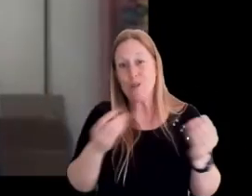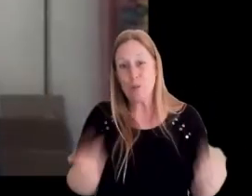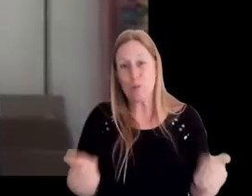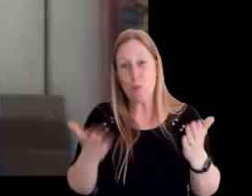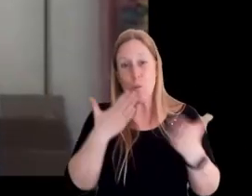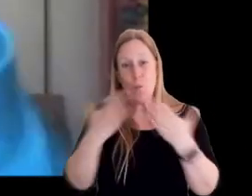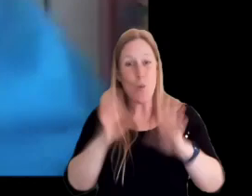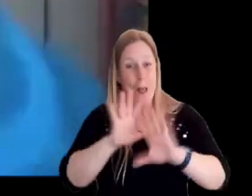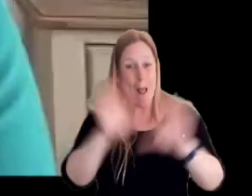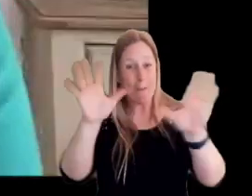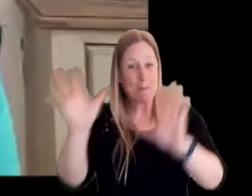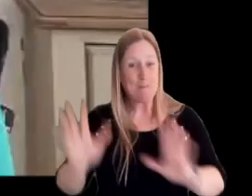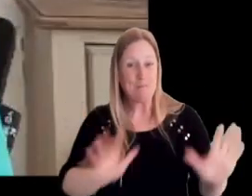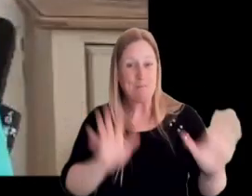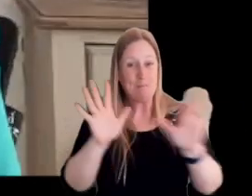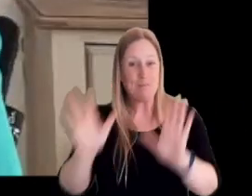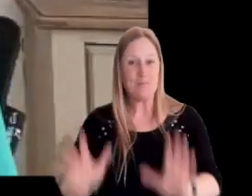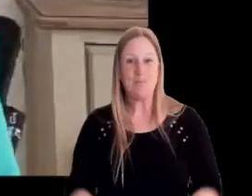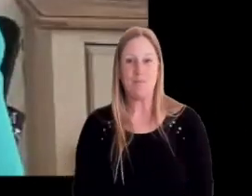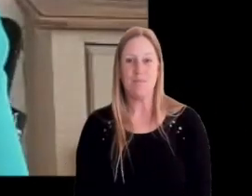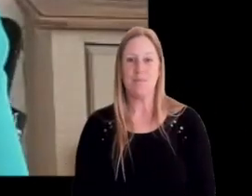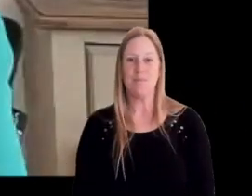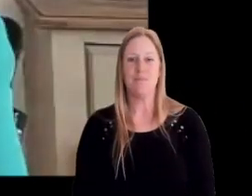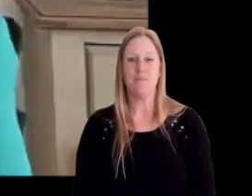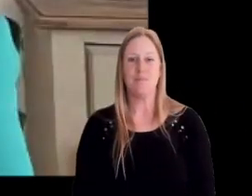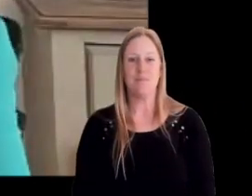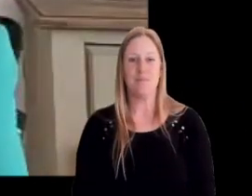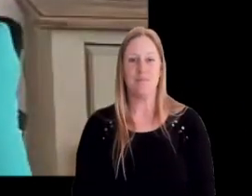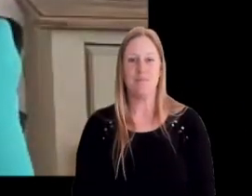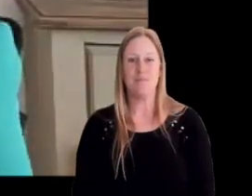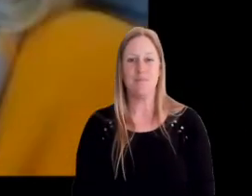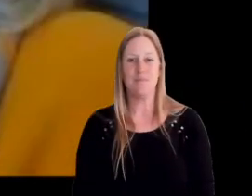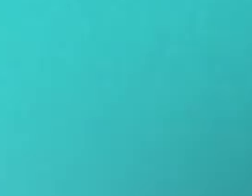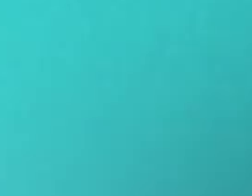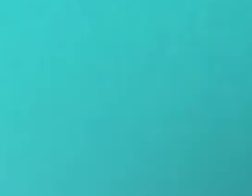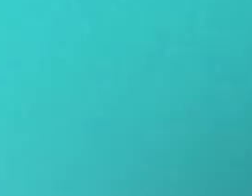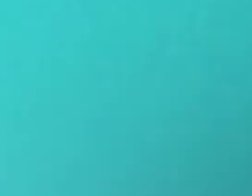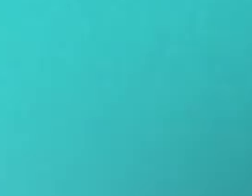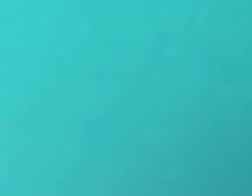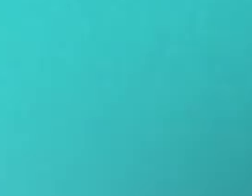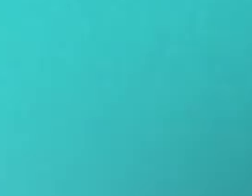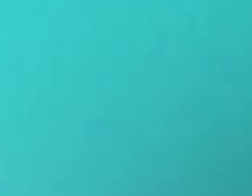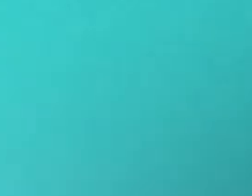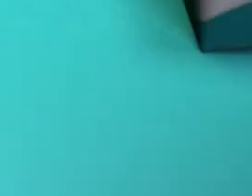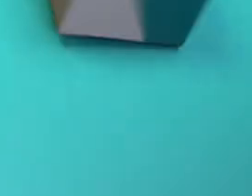soon. Thank you. Bye-bye. Thank you. Bye.